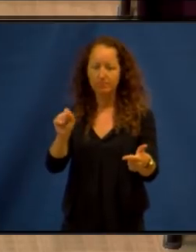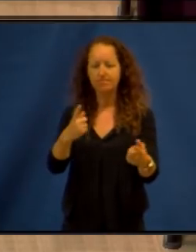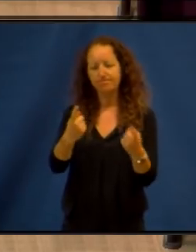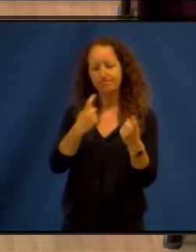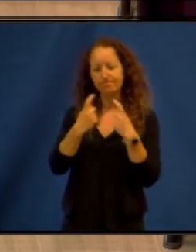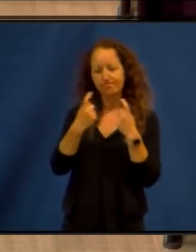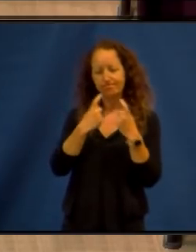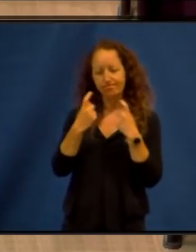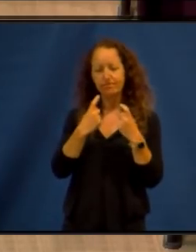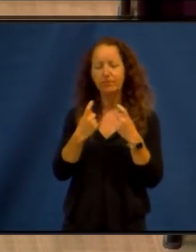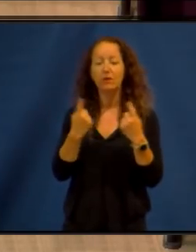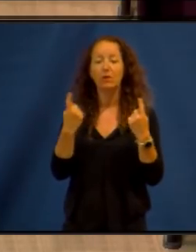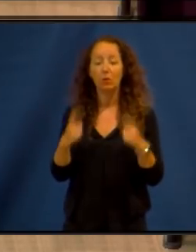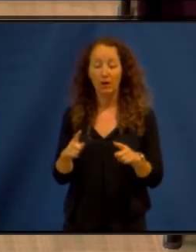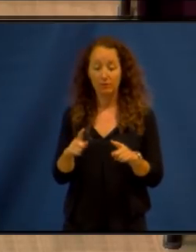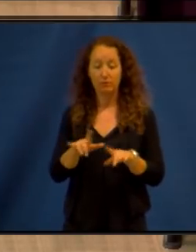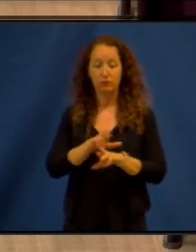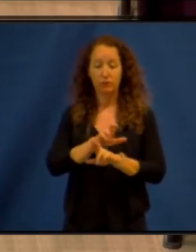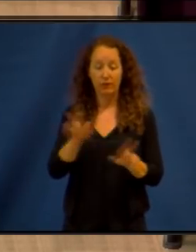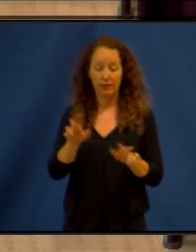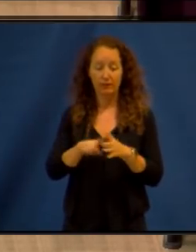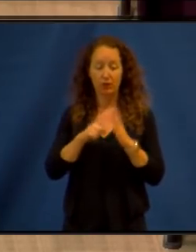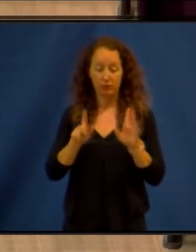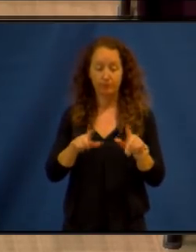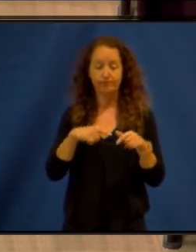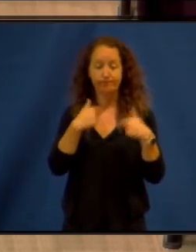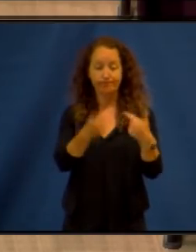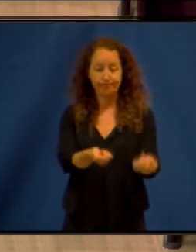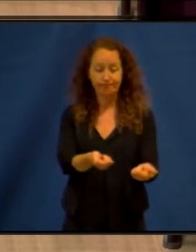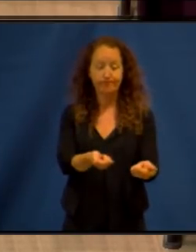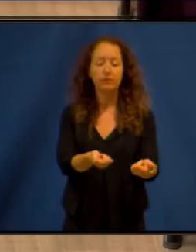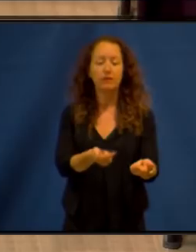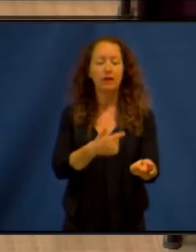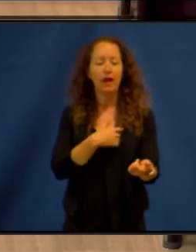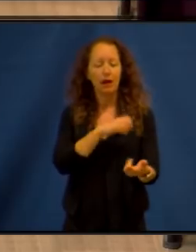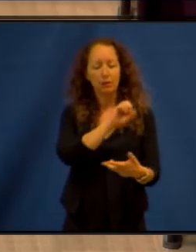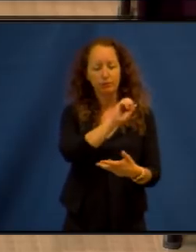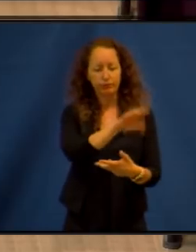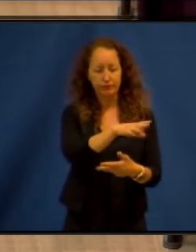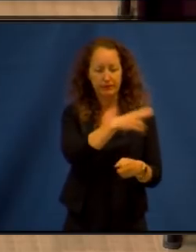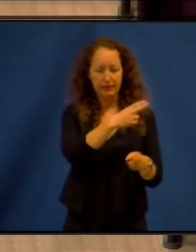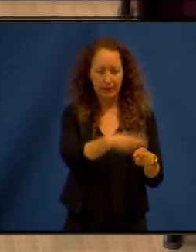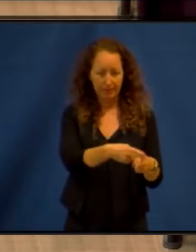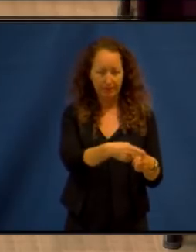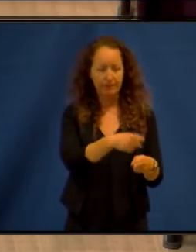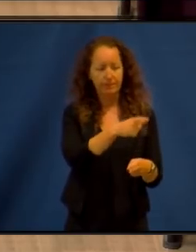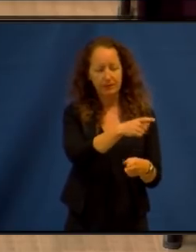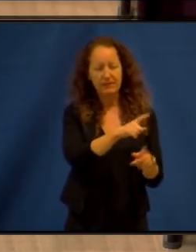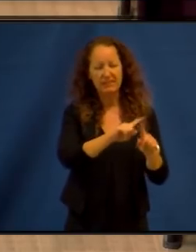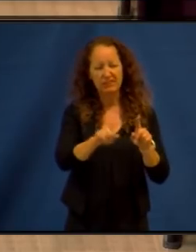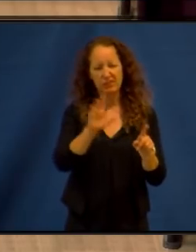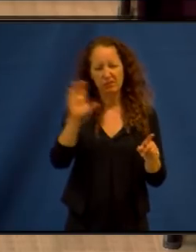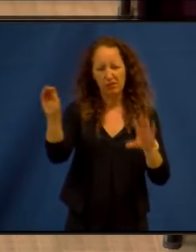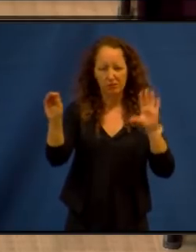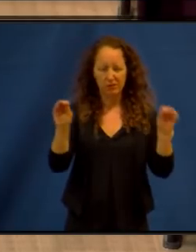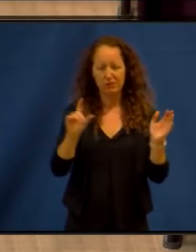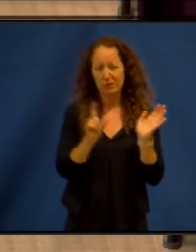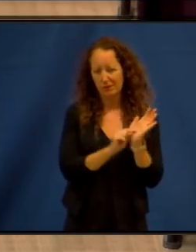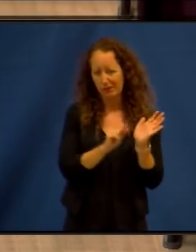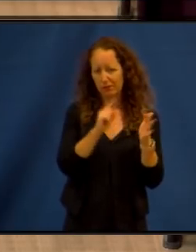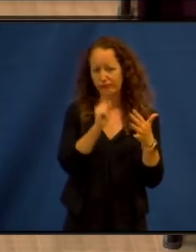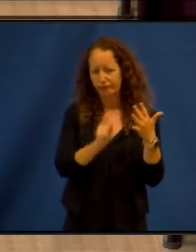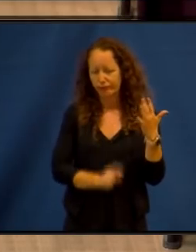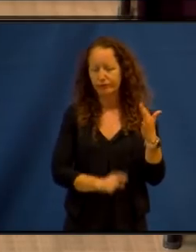call on the press when we turn to them by individual outlet. So please identify yourself by name and your outlet.